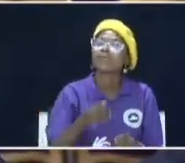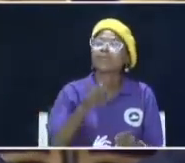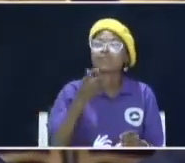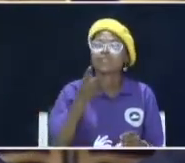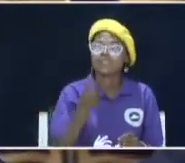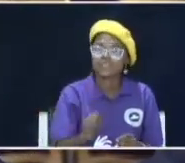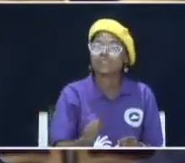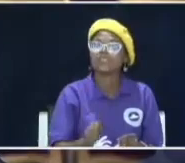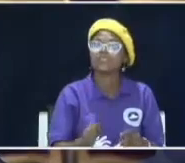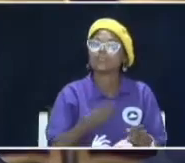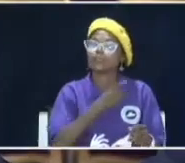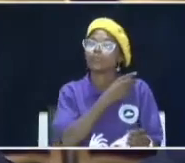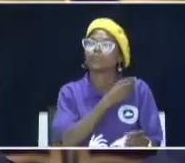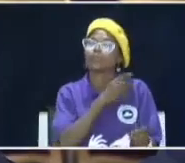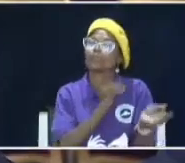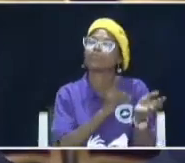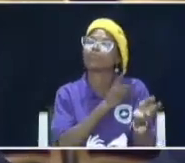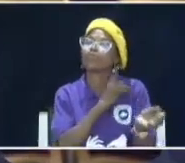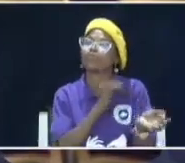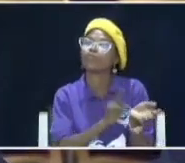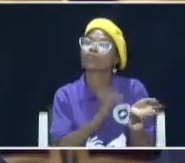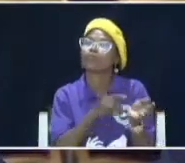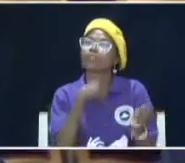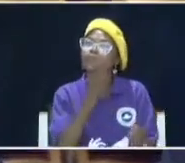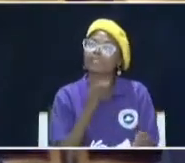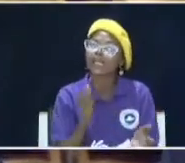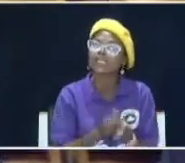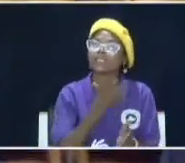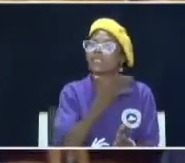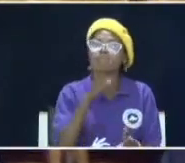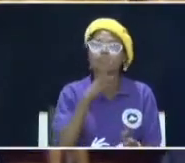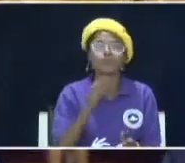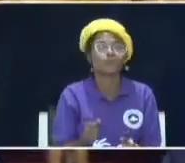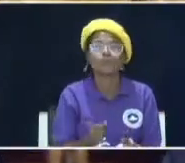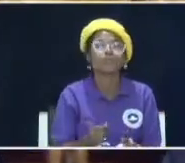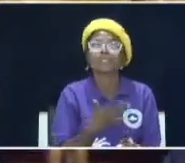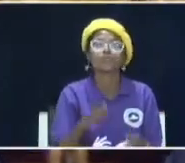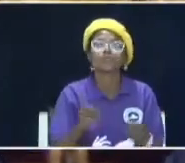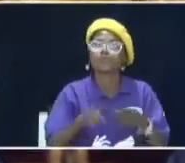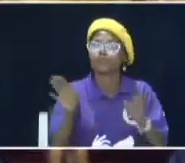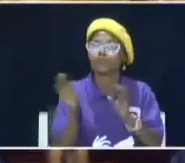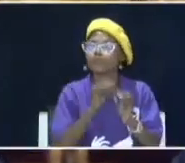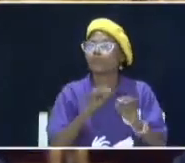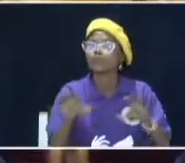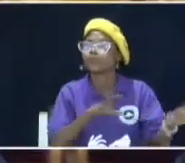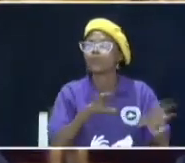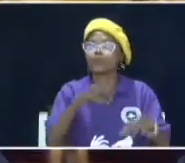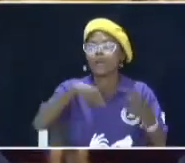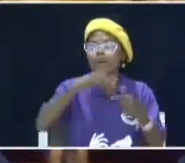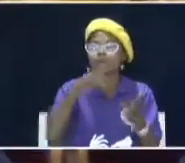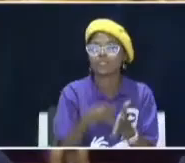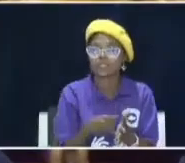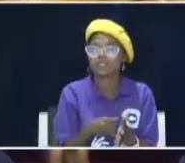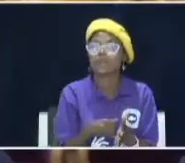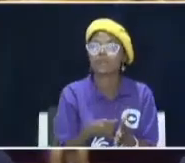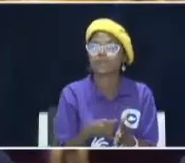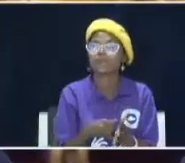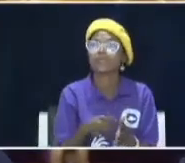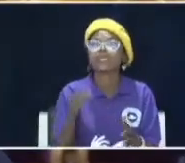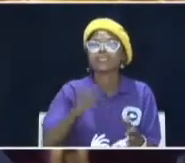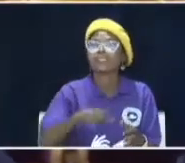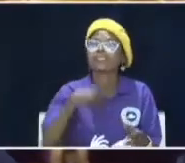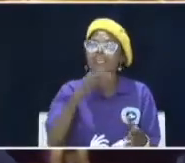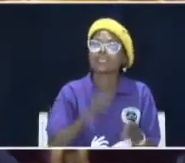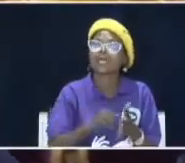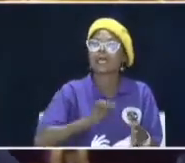neurosurgeon advised that there is no cure. So I was recommended to use a drug, pregabalin, which they claim I'm going to